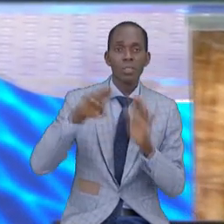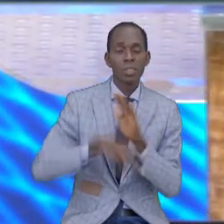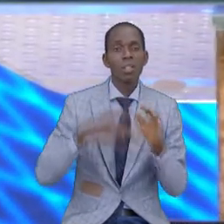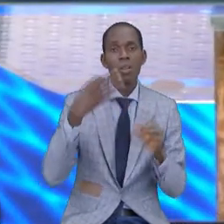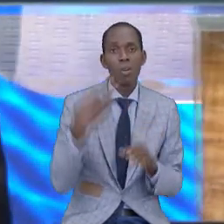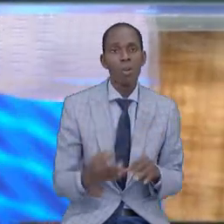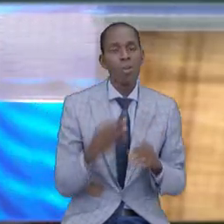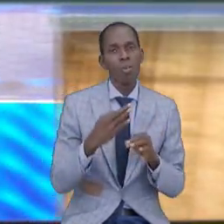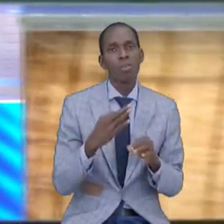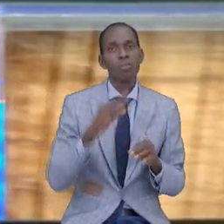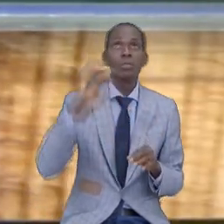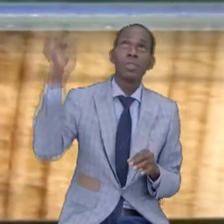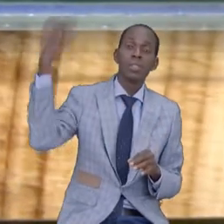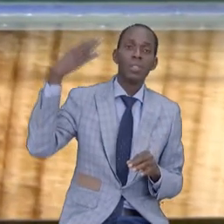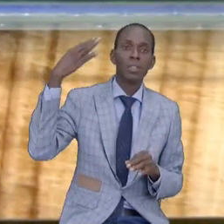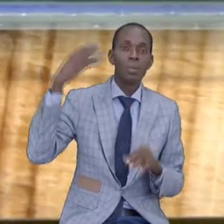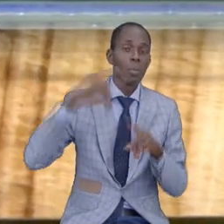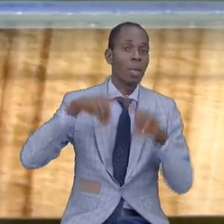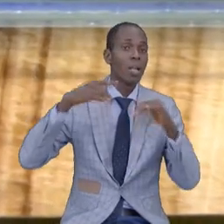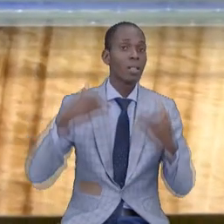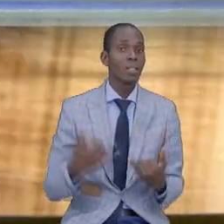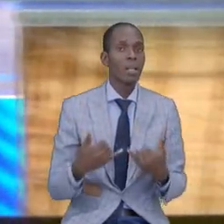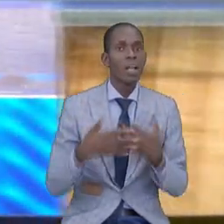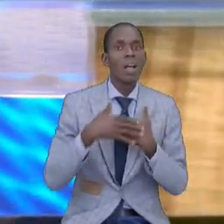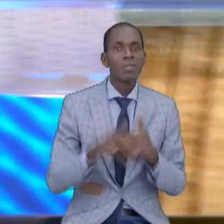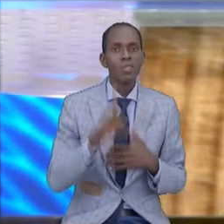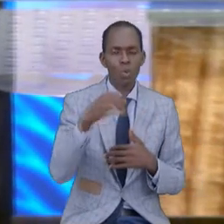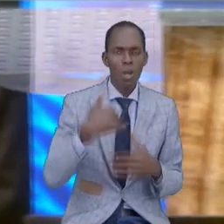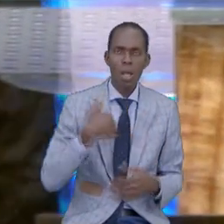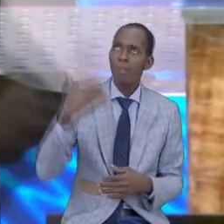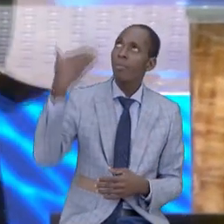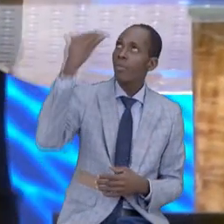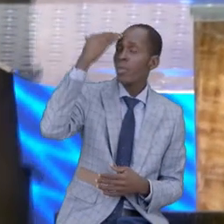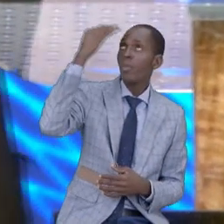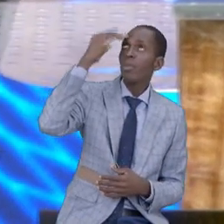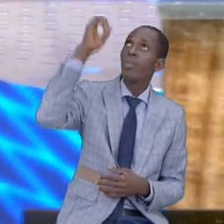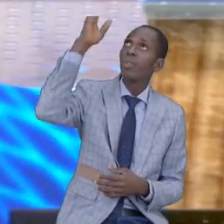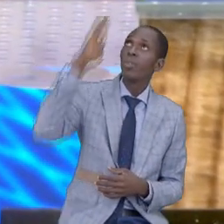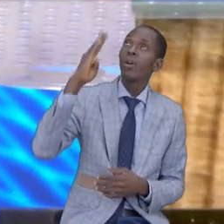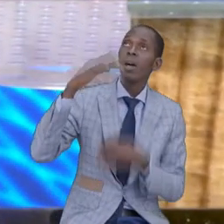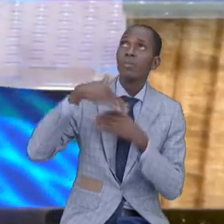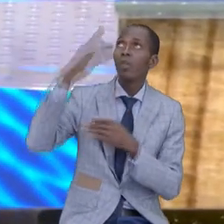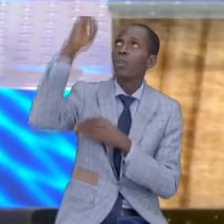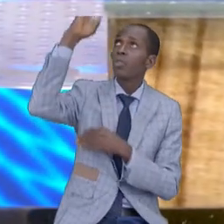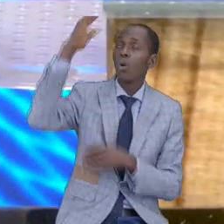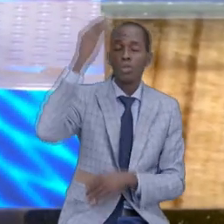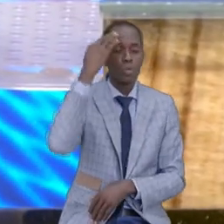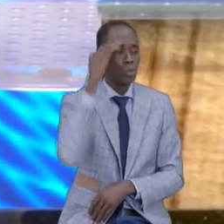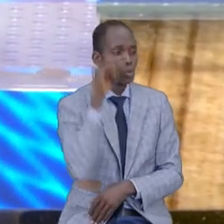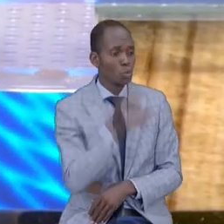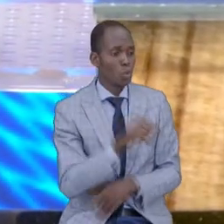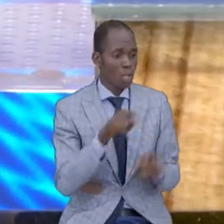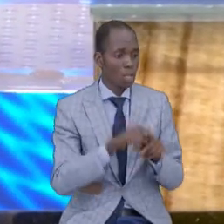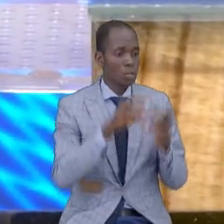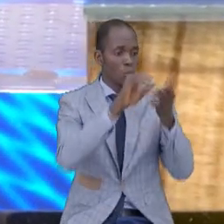faith. But now, after you knew God, and after God knew you as his own